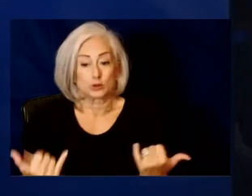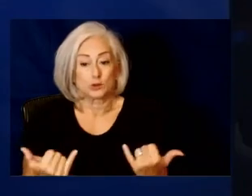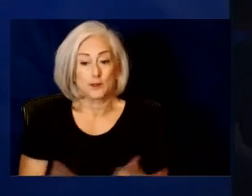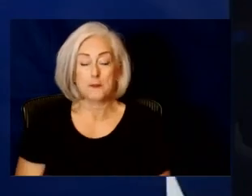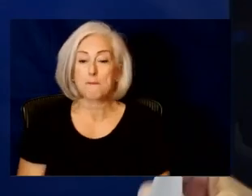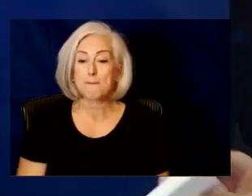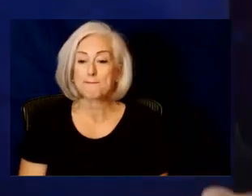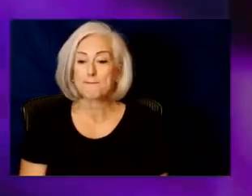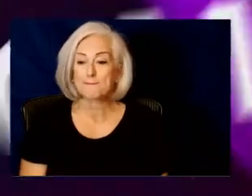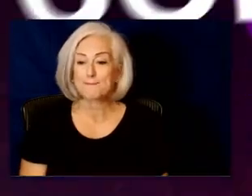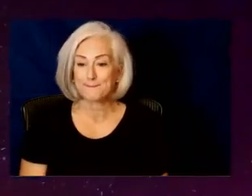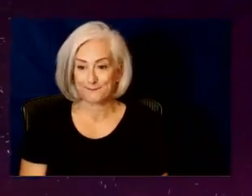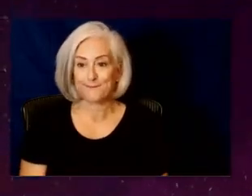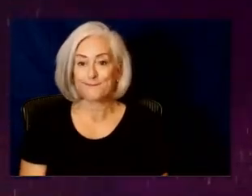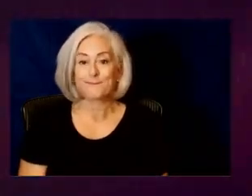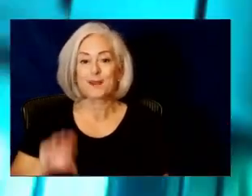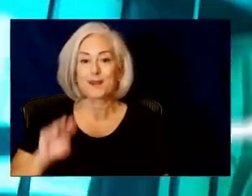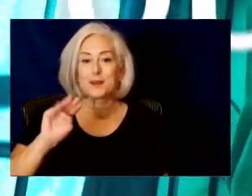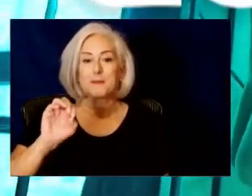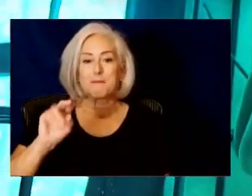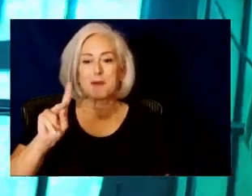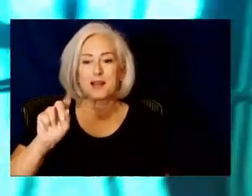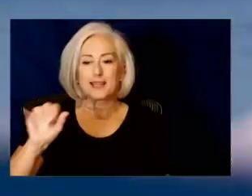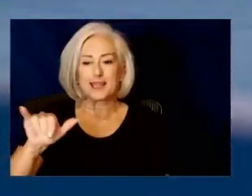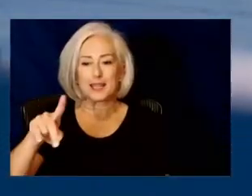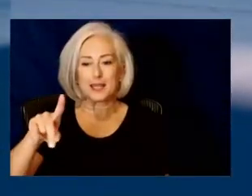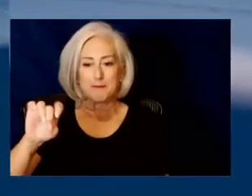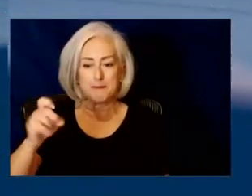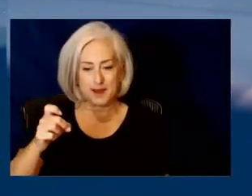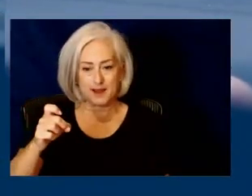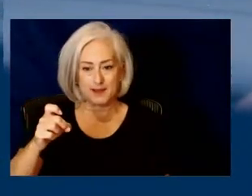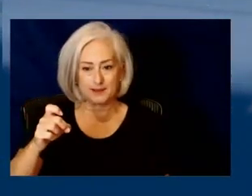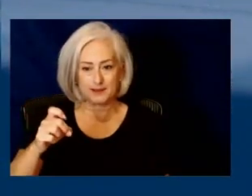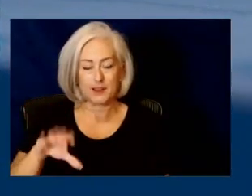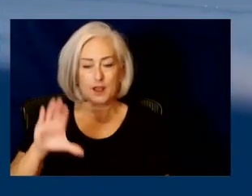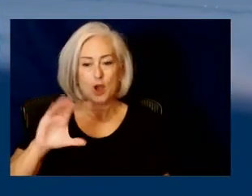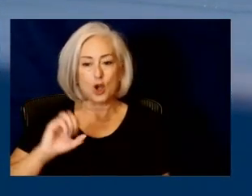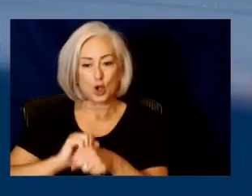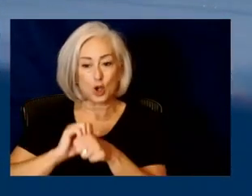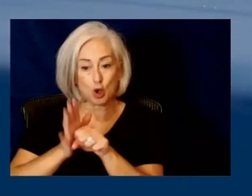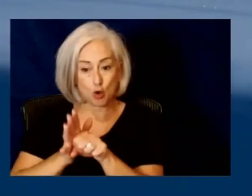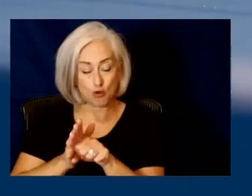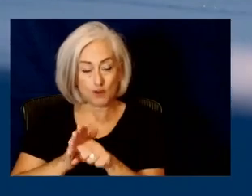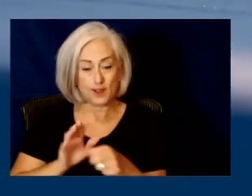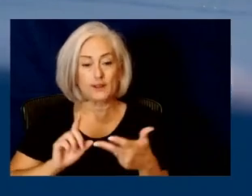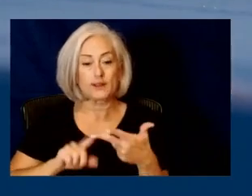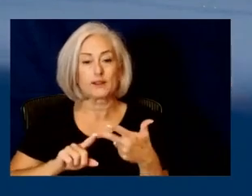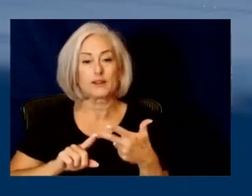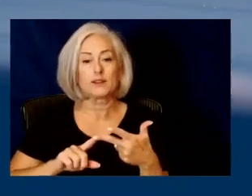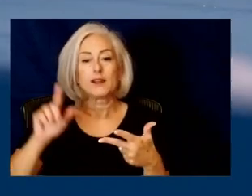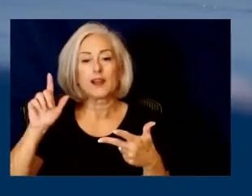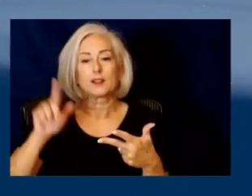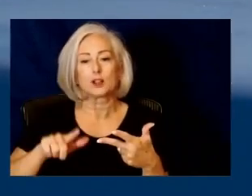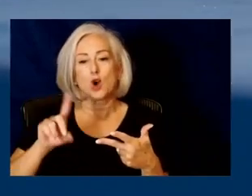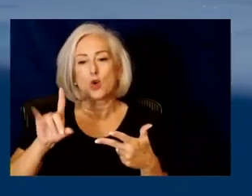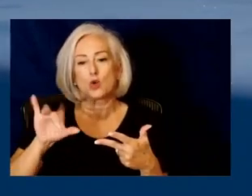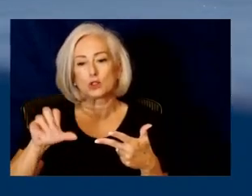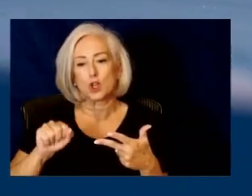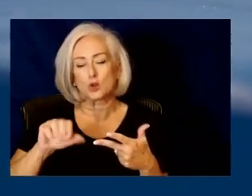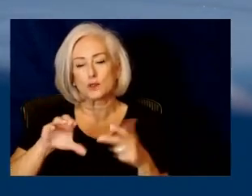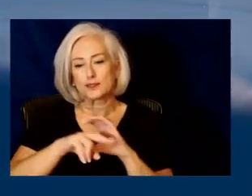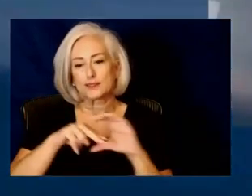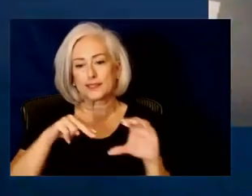We've got monkeypox, COVID, and low-dose CT questions. One that I have for you is, you mentioned about your